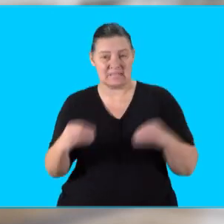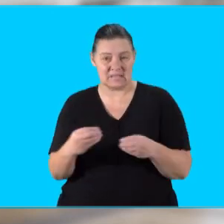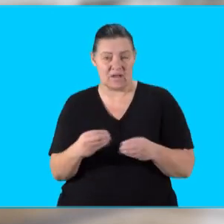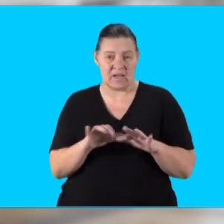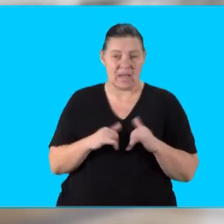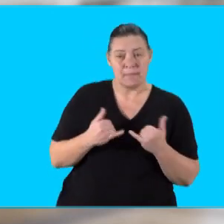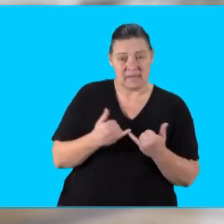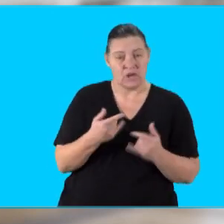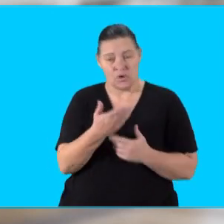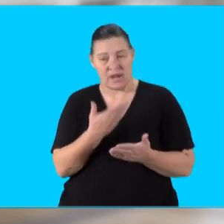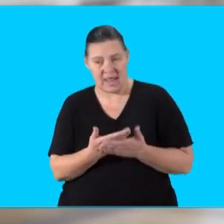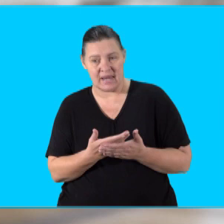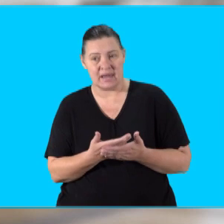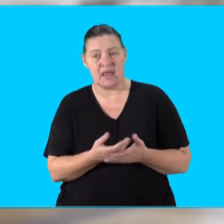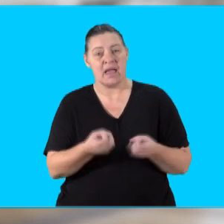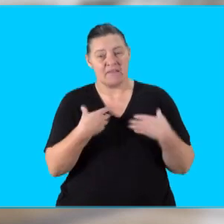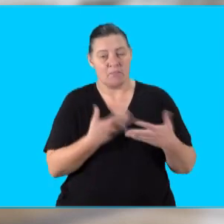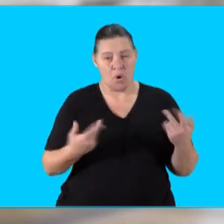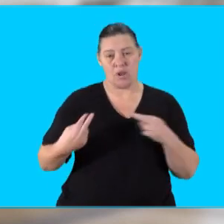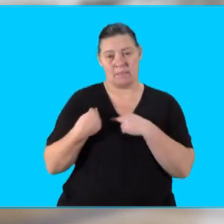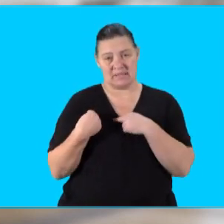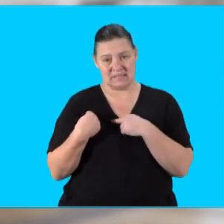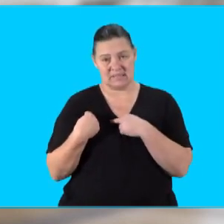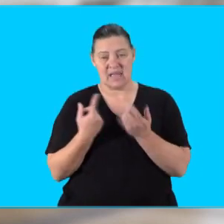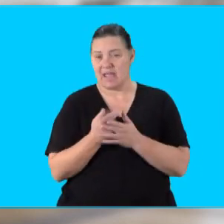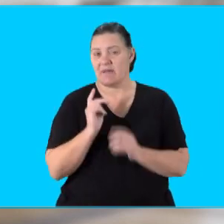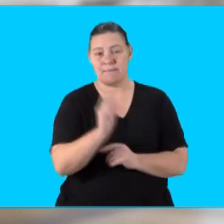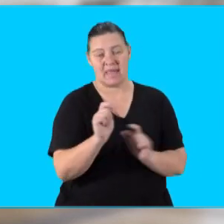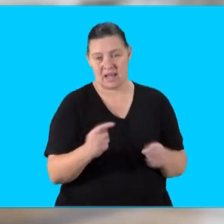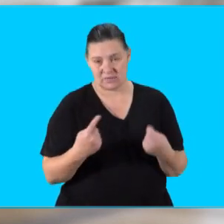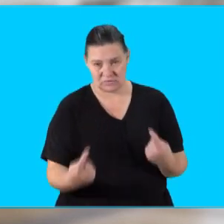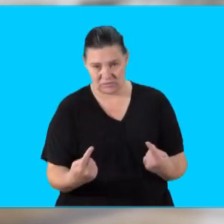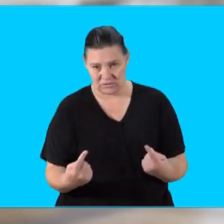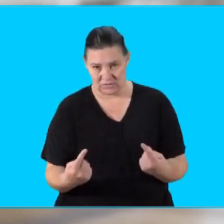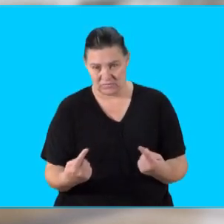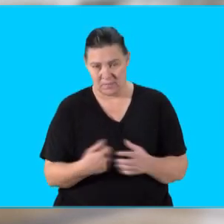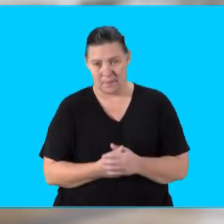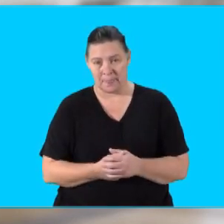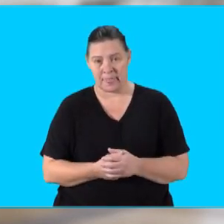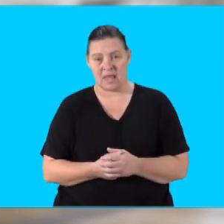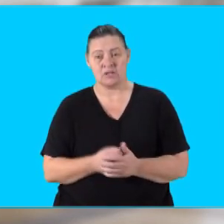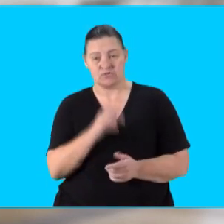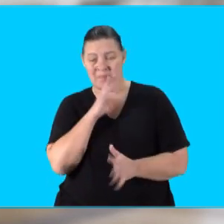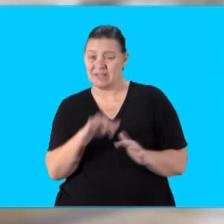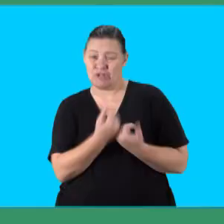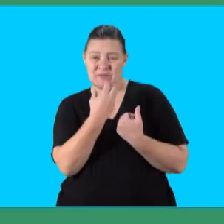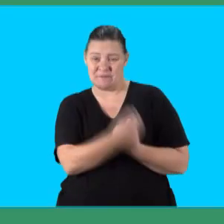company, you may end up having more liability if the business cannot pay its debts. So it's a